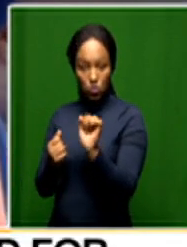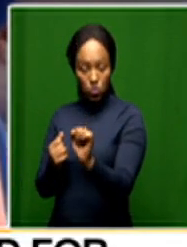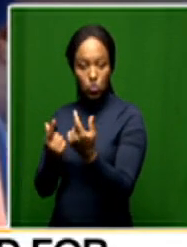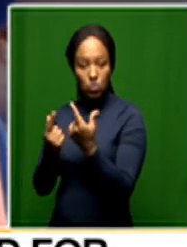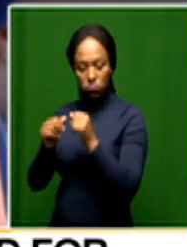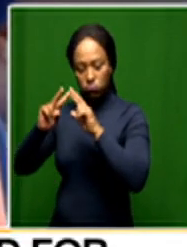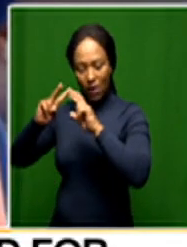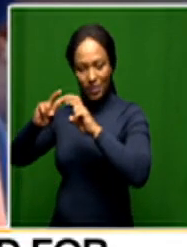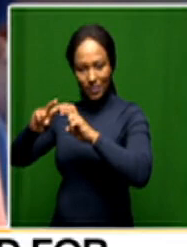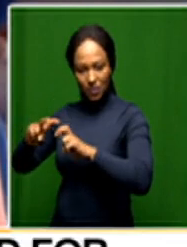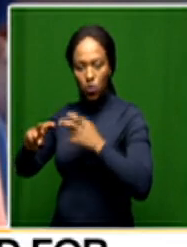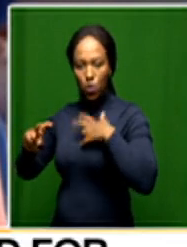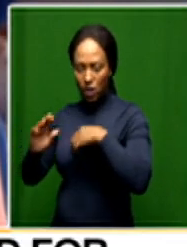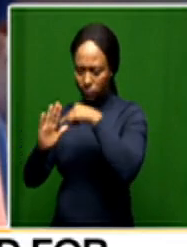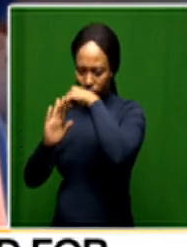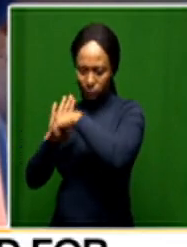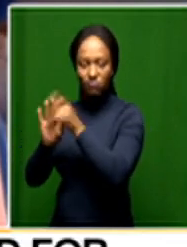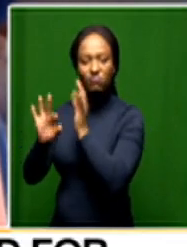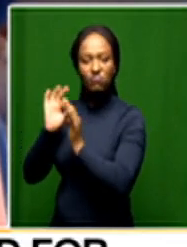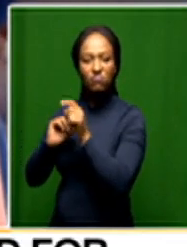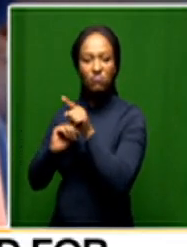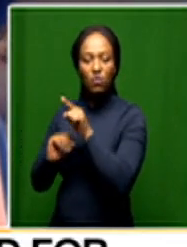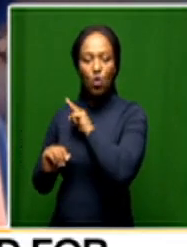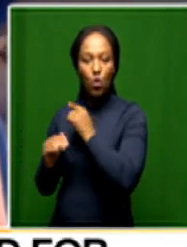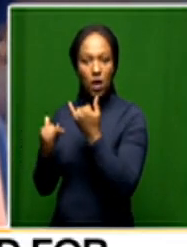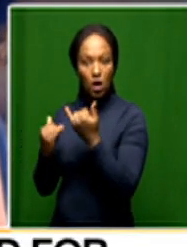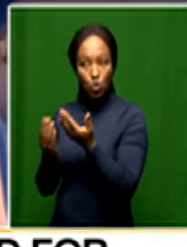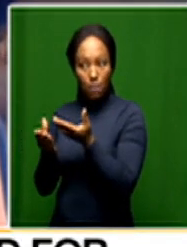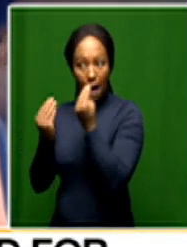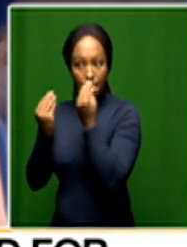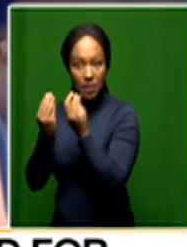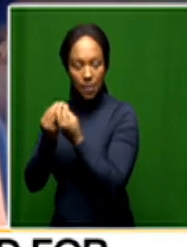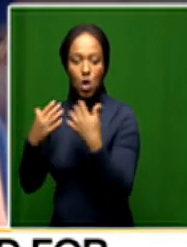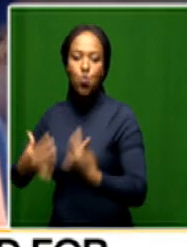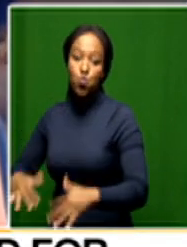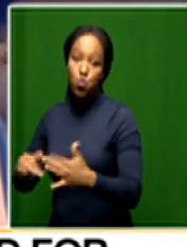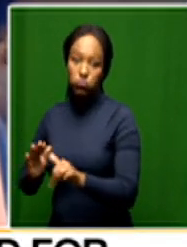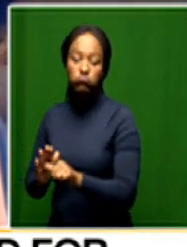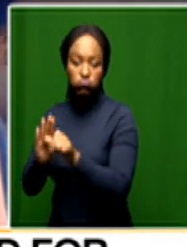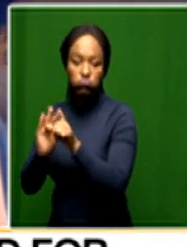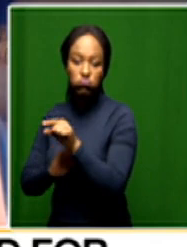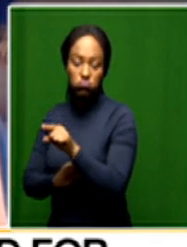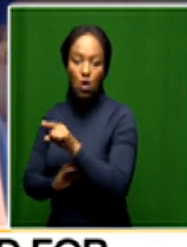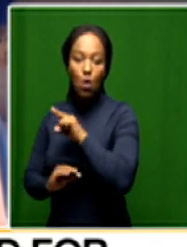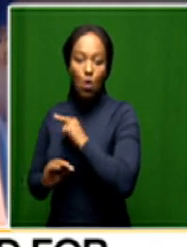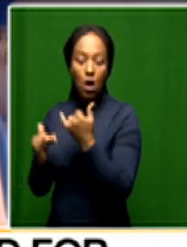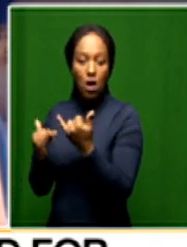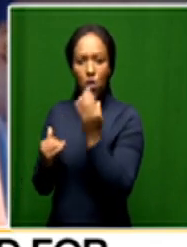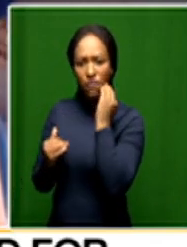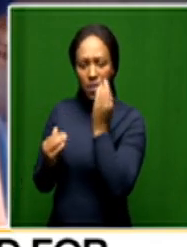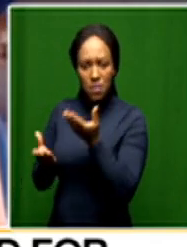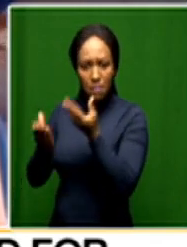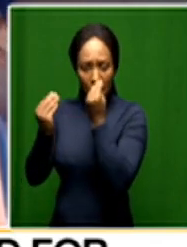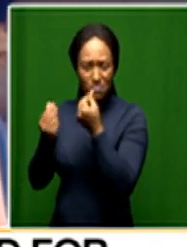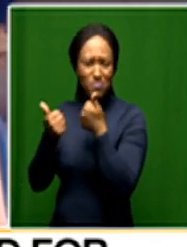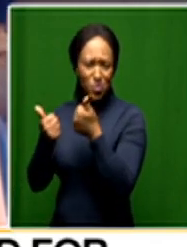is very, very important. And I mean, to have something like this is golden. From what I'm reading, to have this kind of information